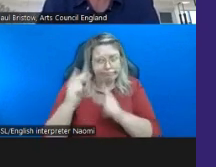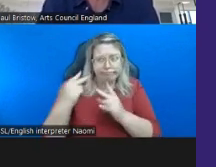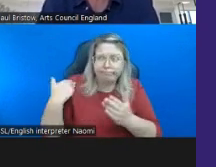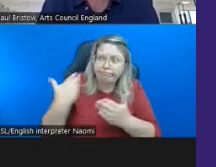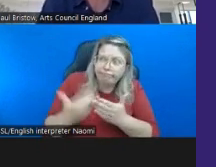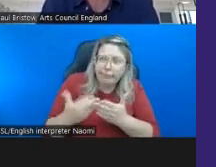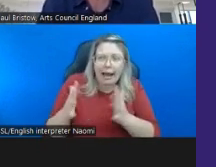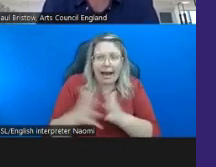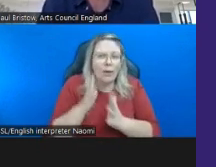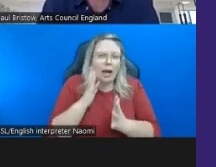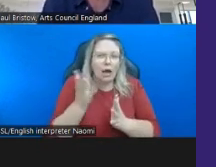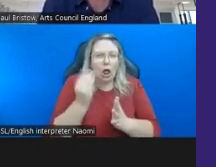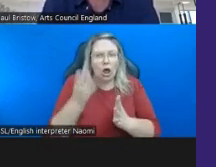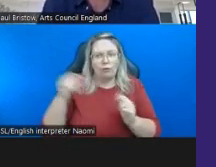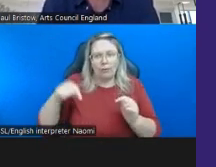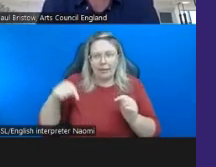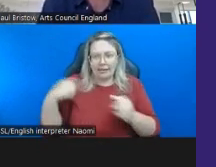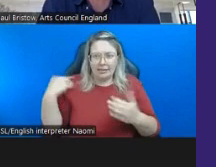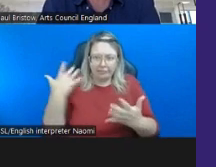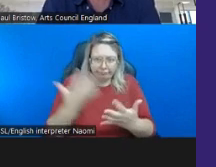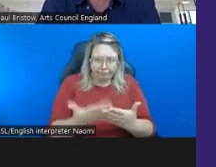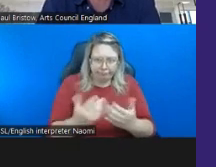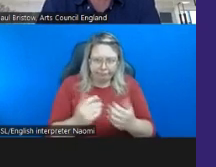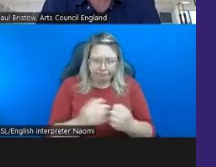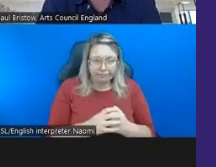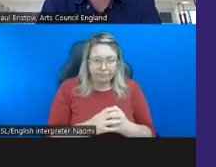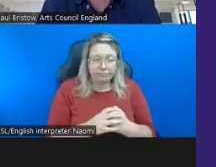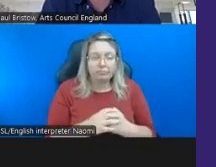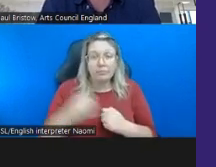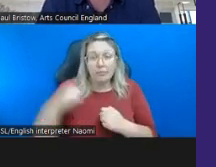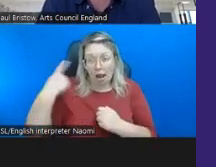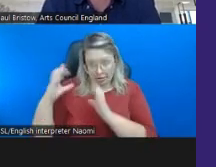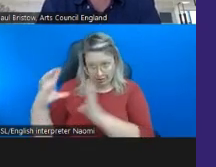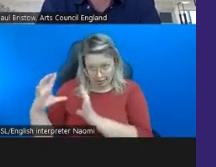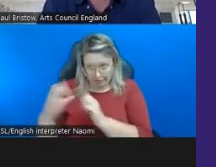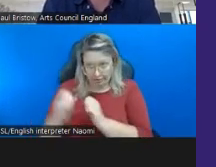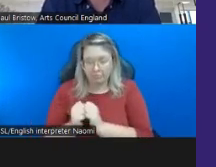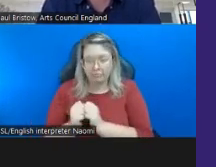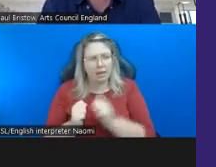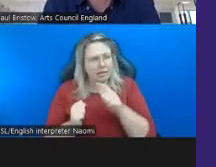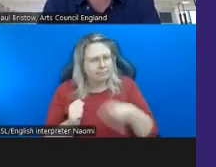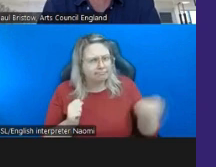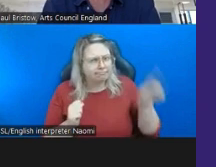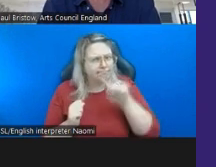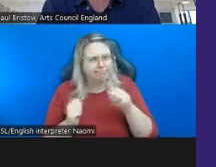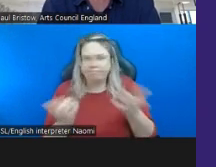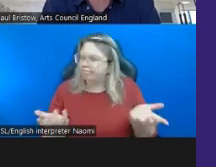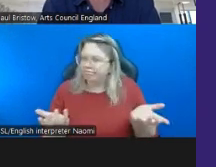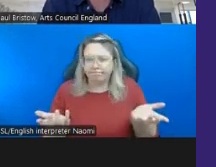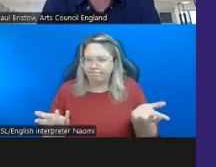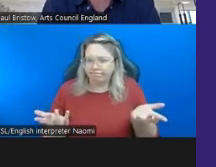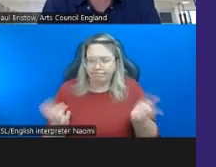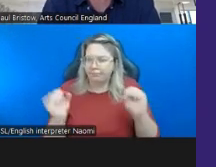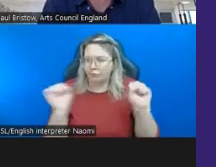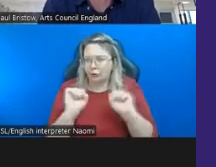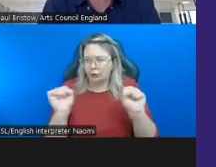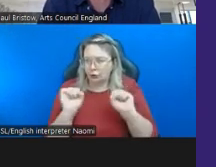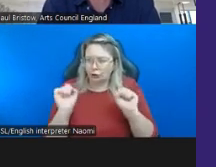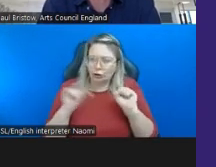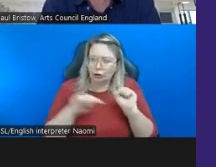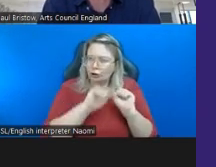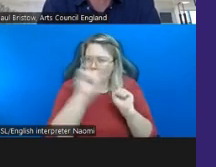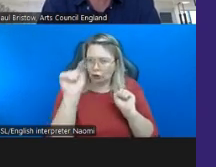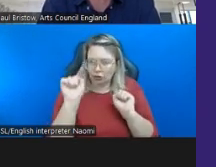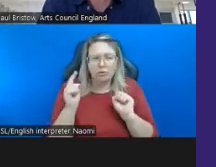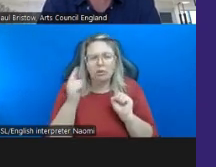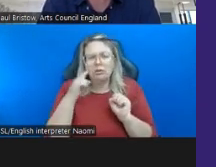But outside of London, we haven't seen devolution. We see local government and we see